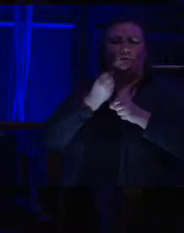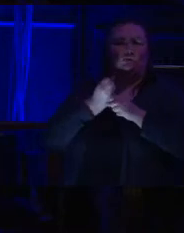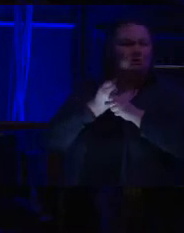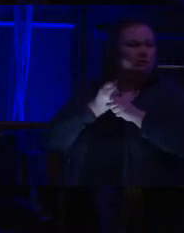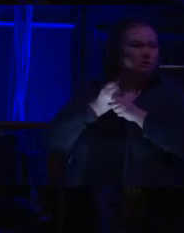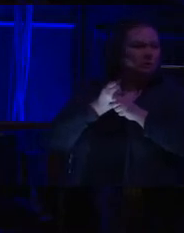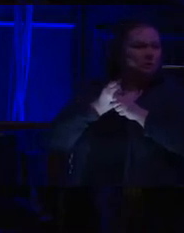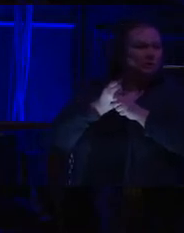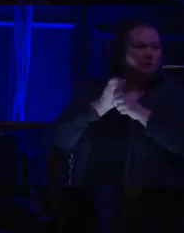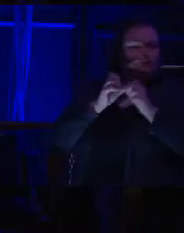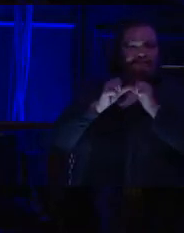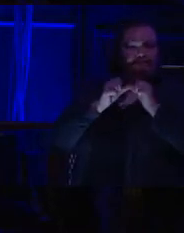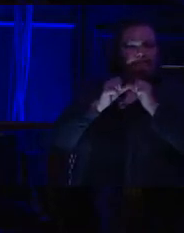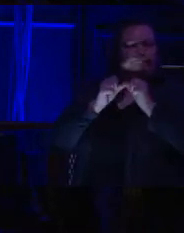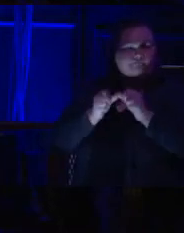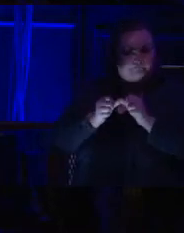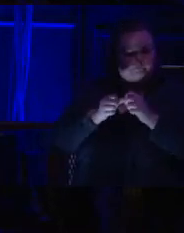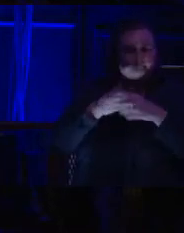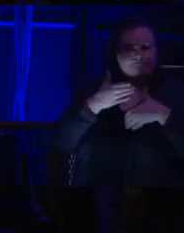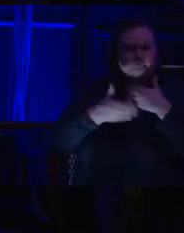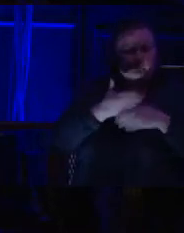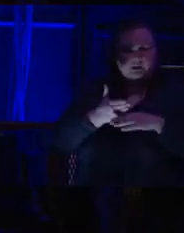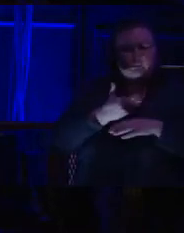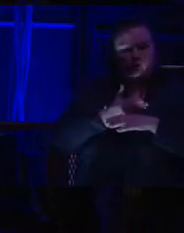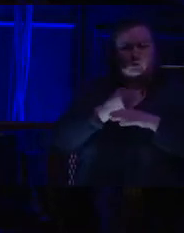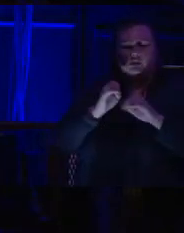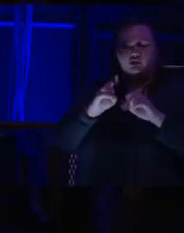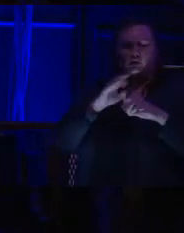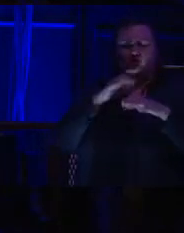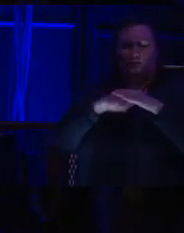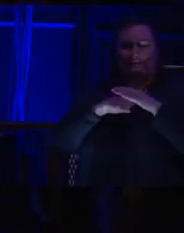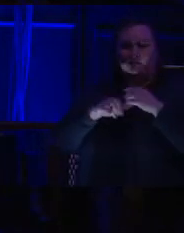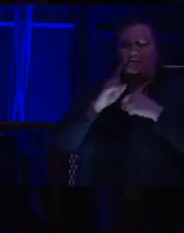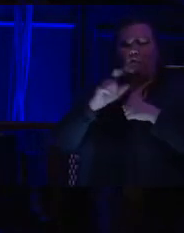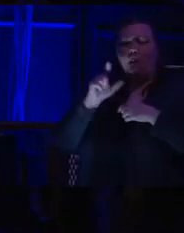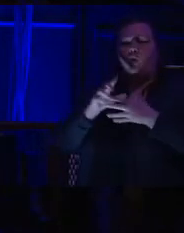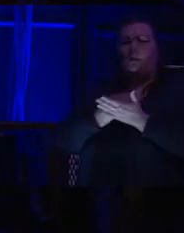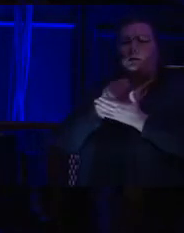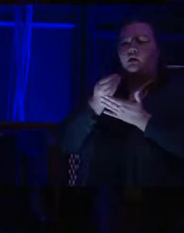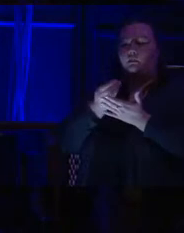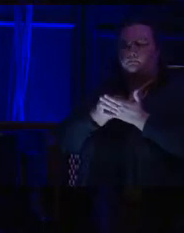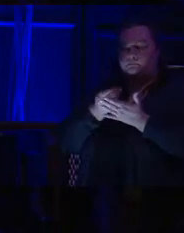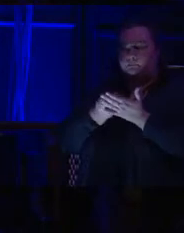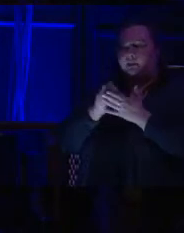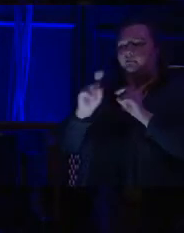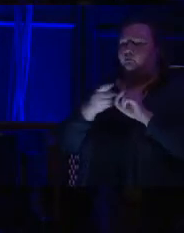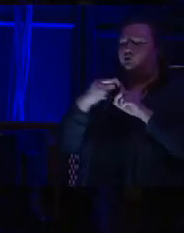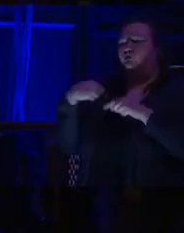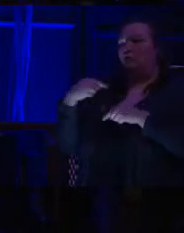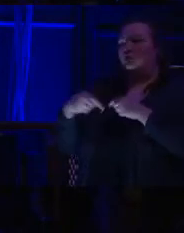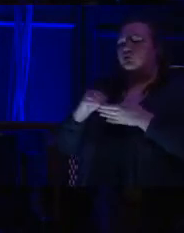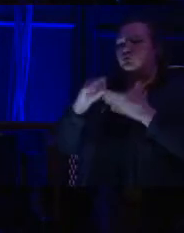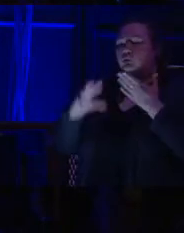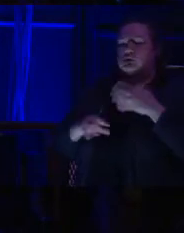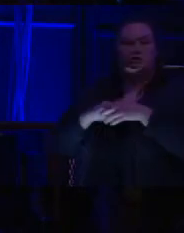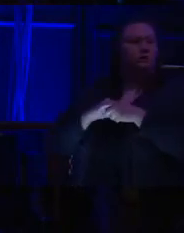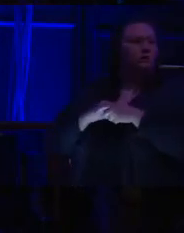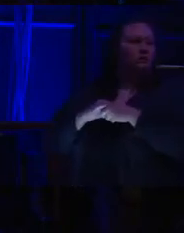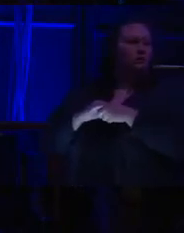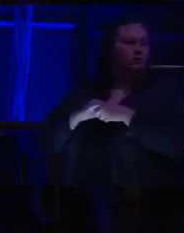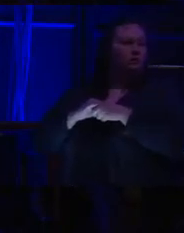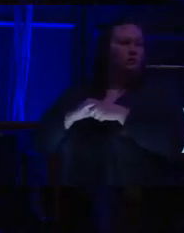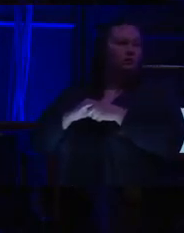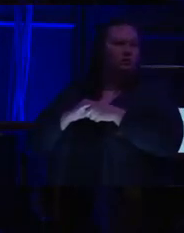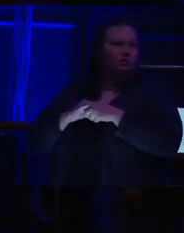and he has pushed for improved education access for low-income and first-generation students. While at